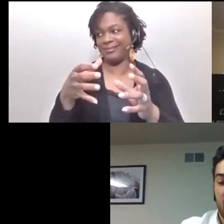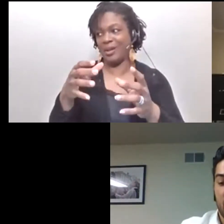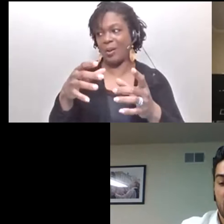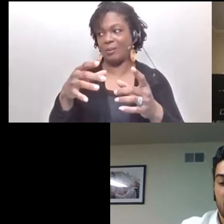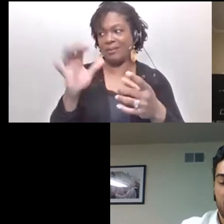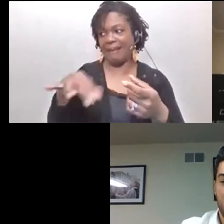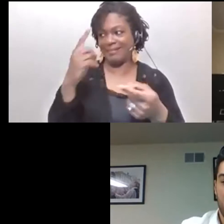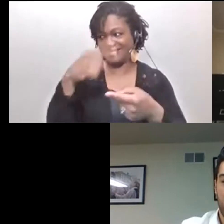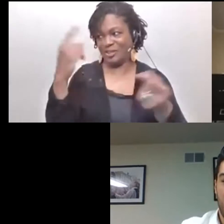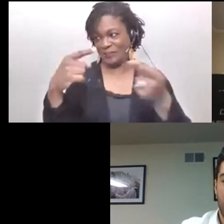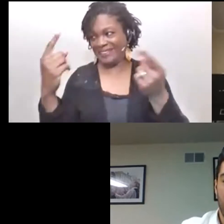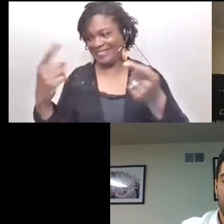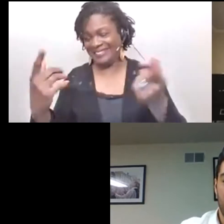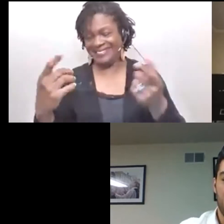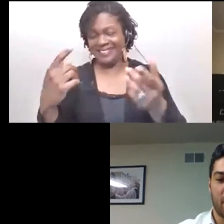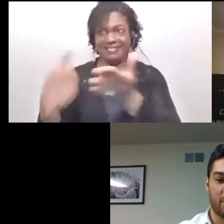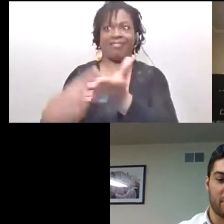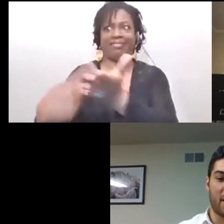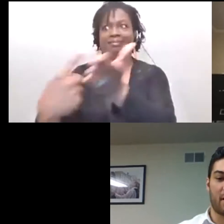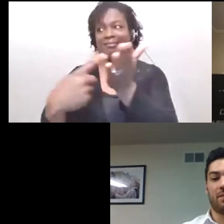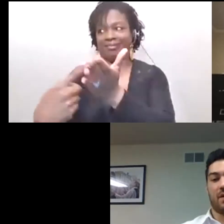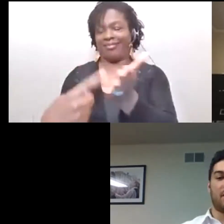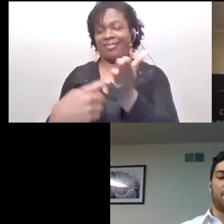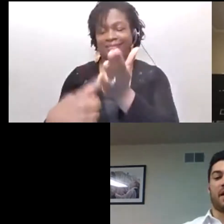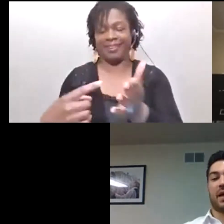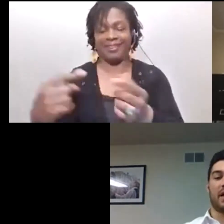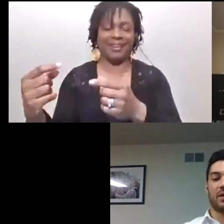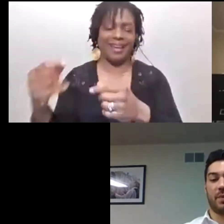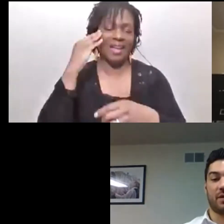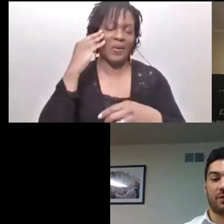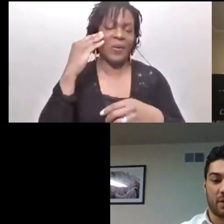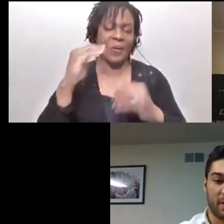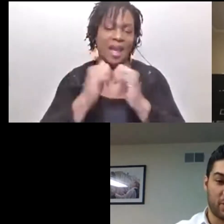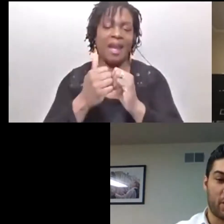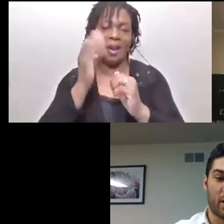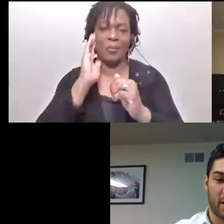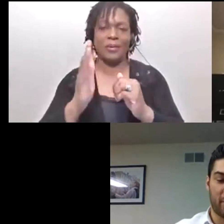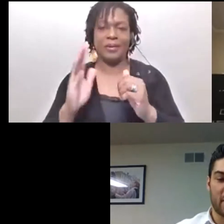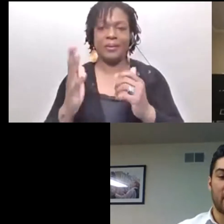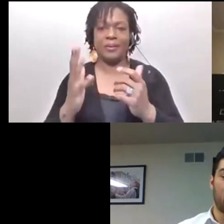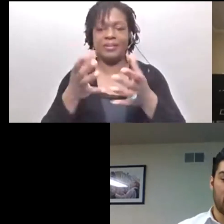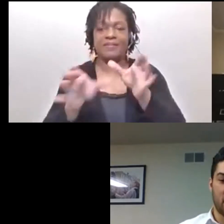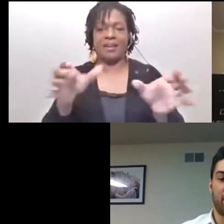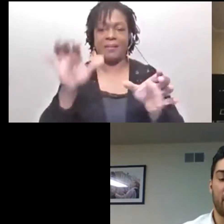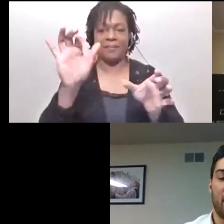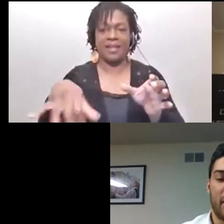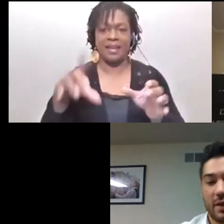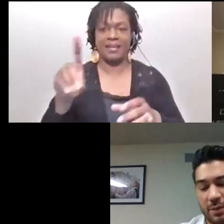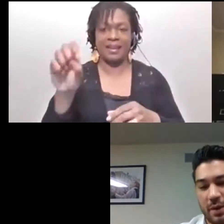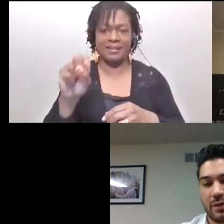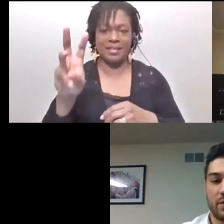so many interesting debates over how you kind of divide up Medicaid HCBS funding, because we are kind of siloed into